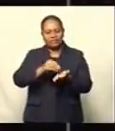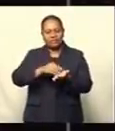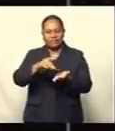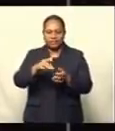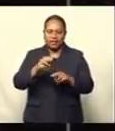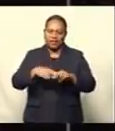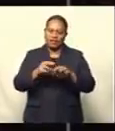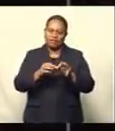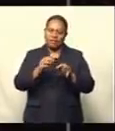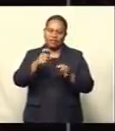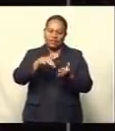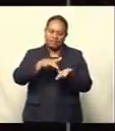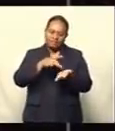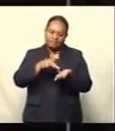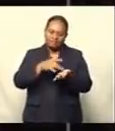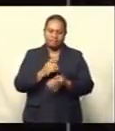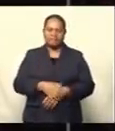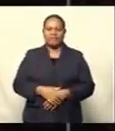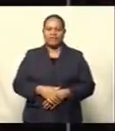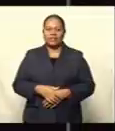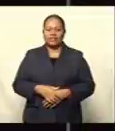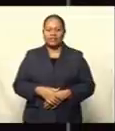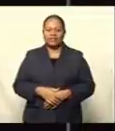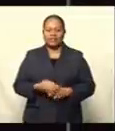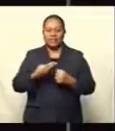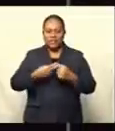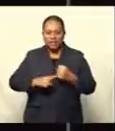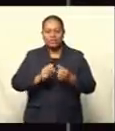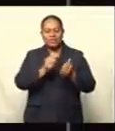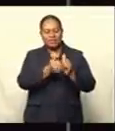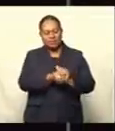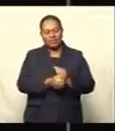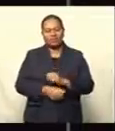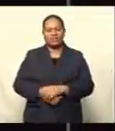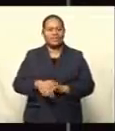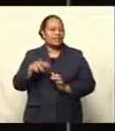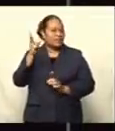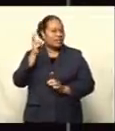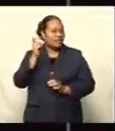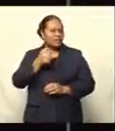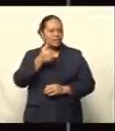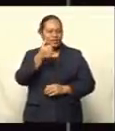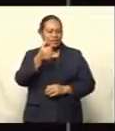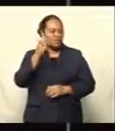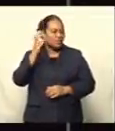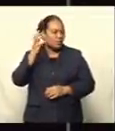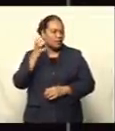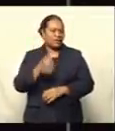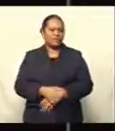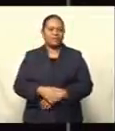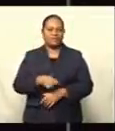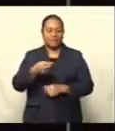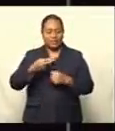FBC app to keep updated with the very latest in news and sports and listen to our 6 radio stations live.